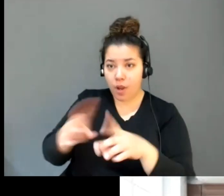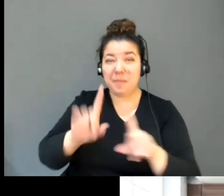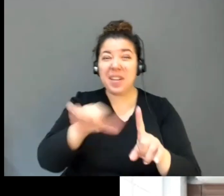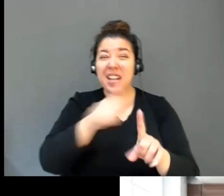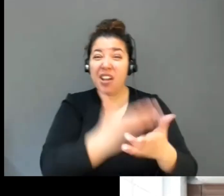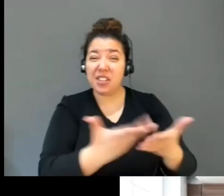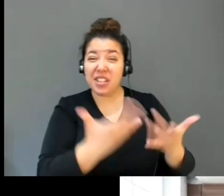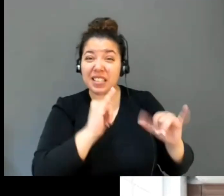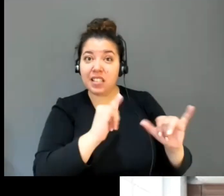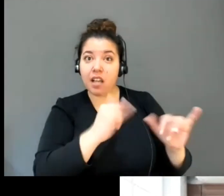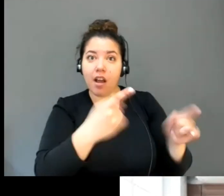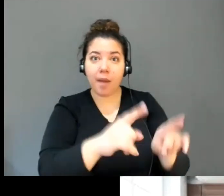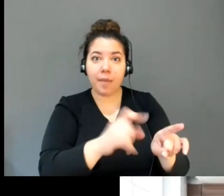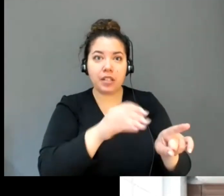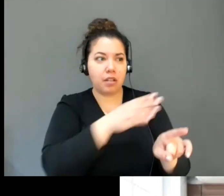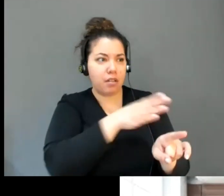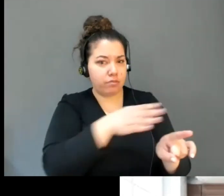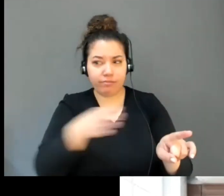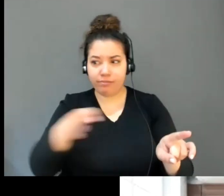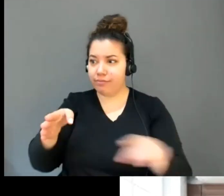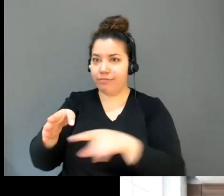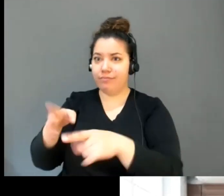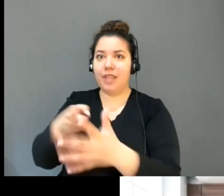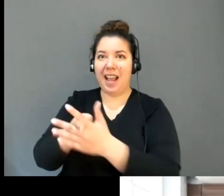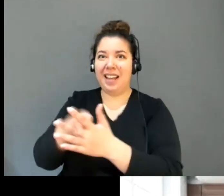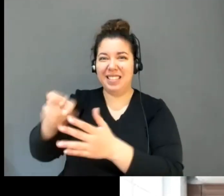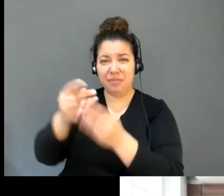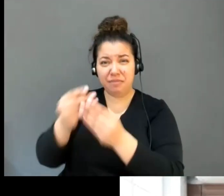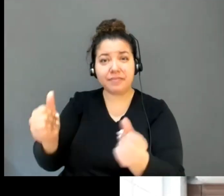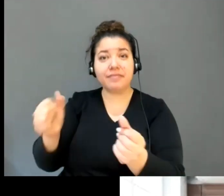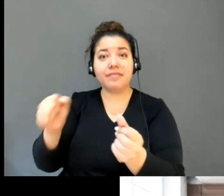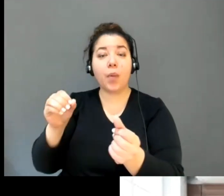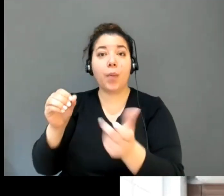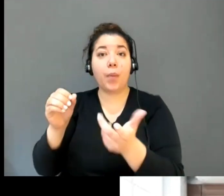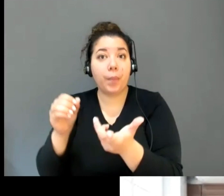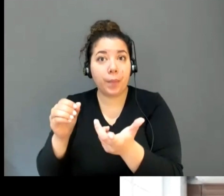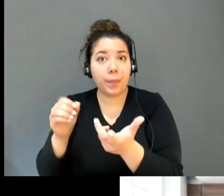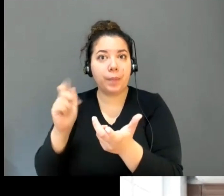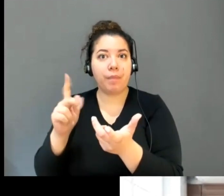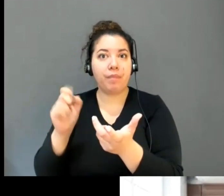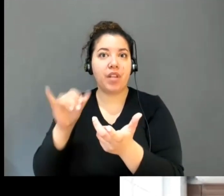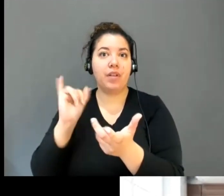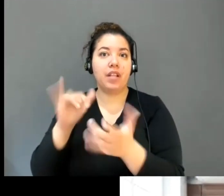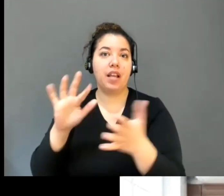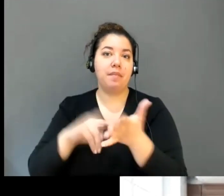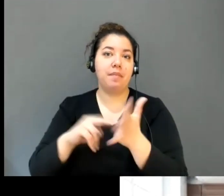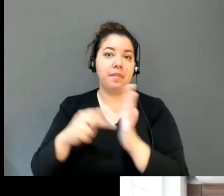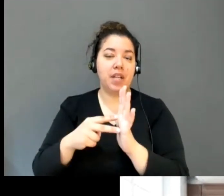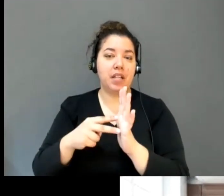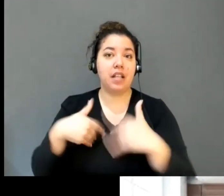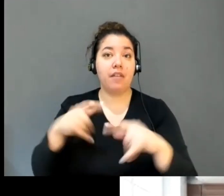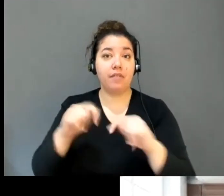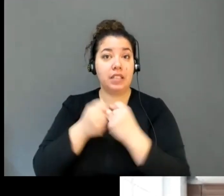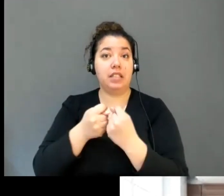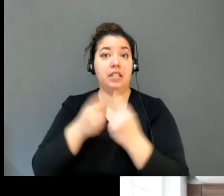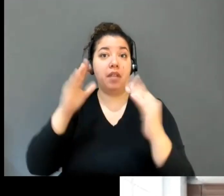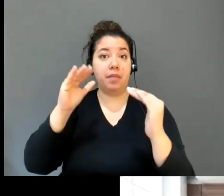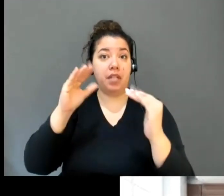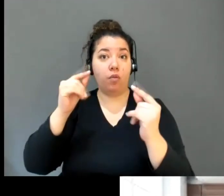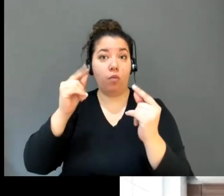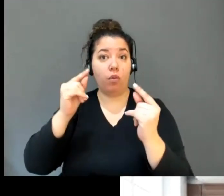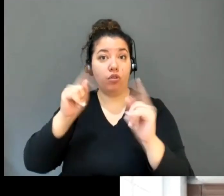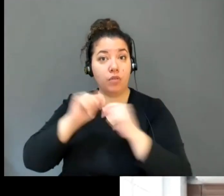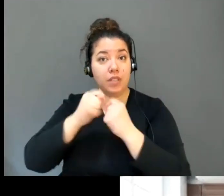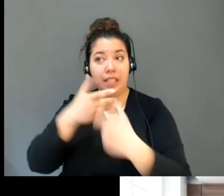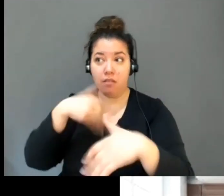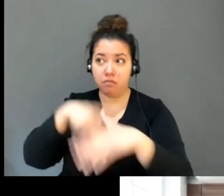this sort of pulled them away from what they were trying to do. So they expect him to come in, his team to come in and fix the problem as best they